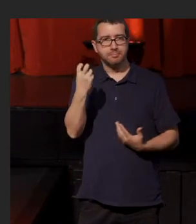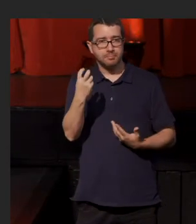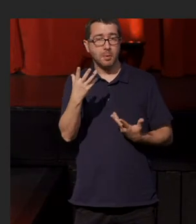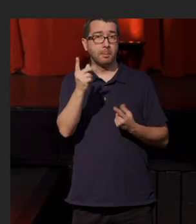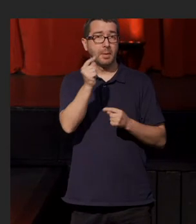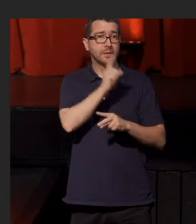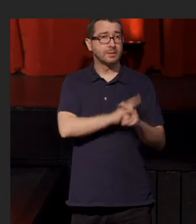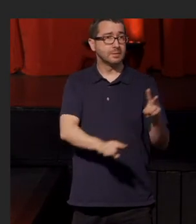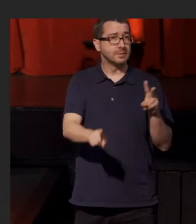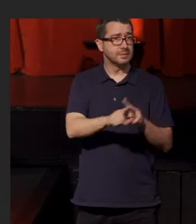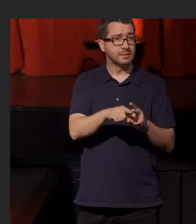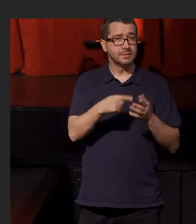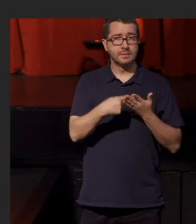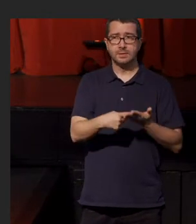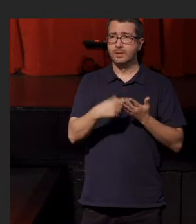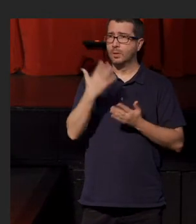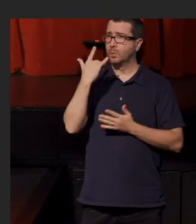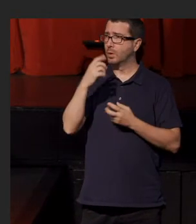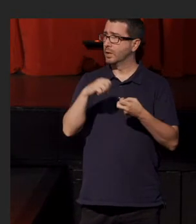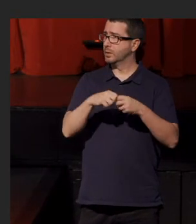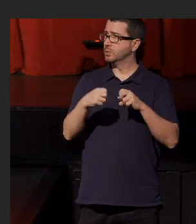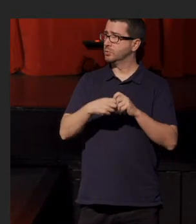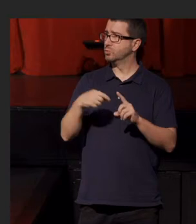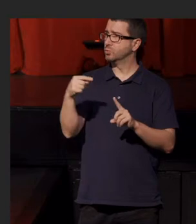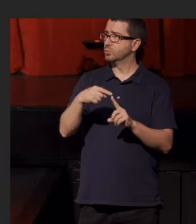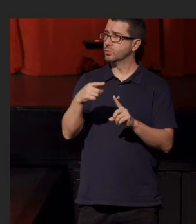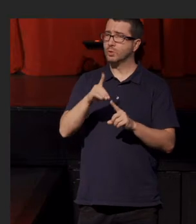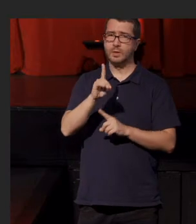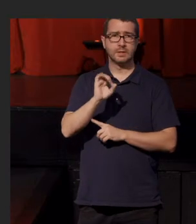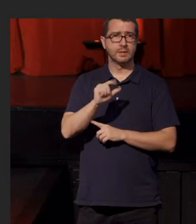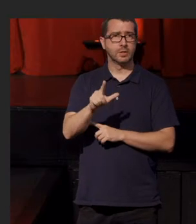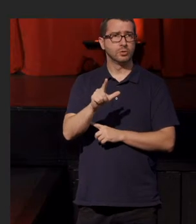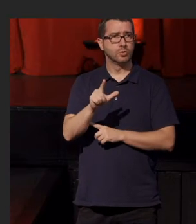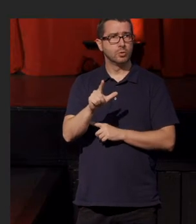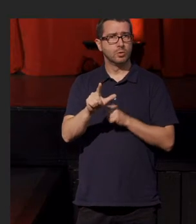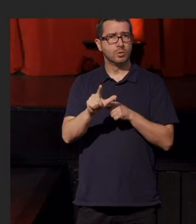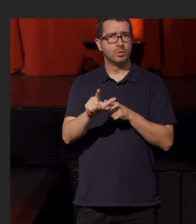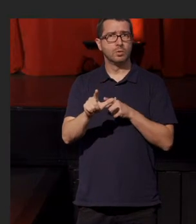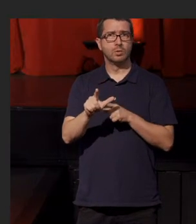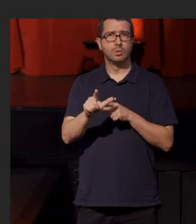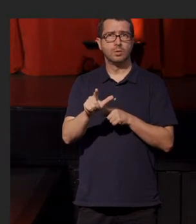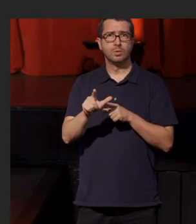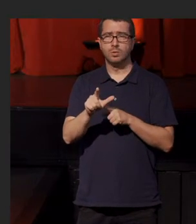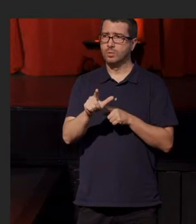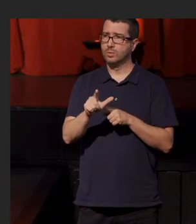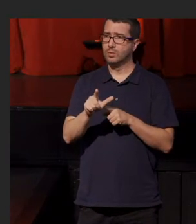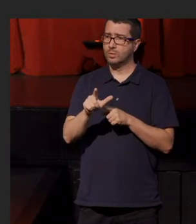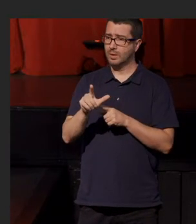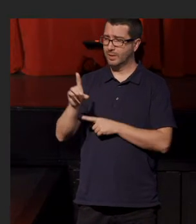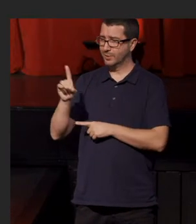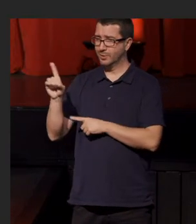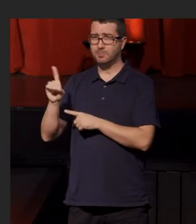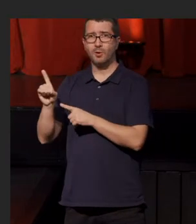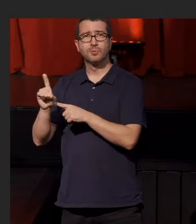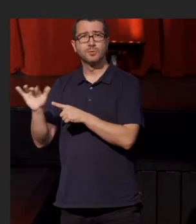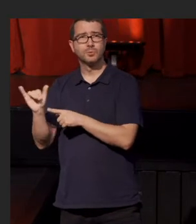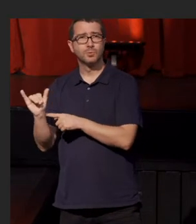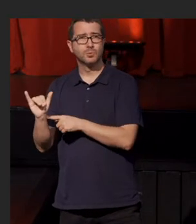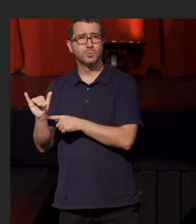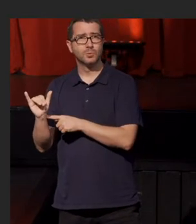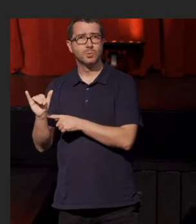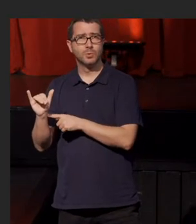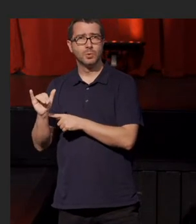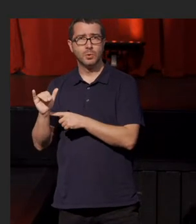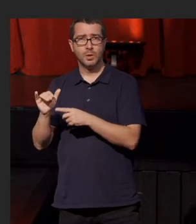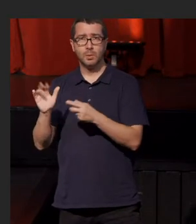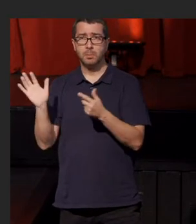we think about a lot of the issues with digital democracy as the digital part. it's the democracy part too, and it's the